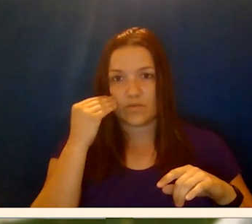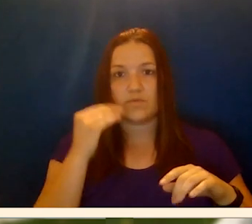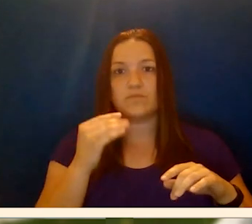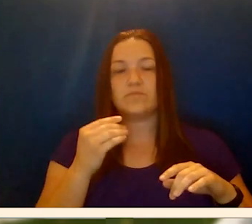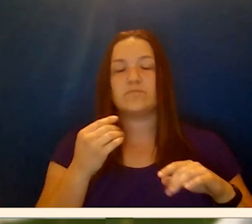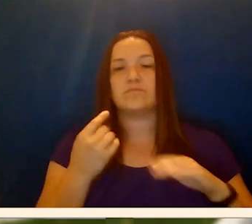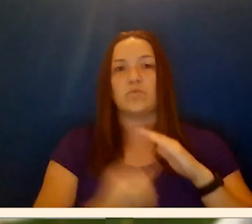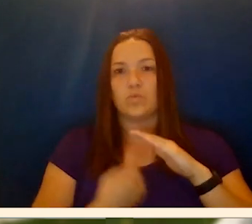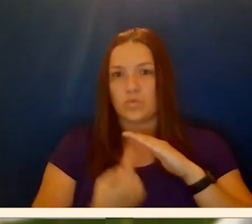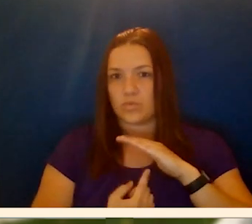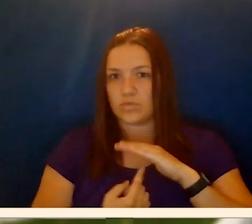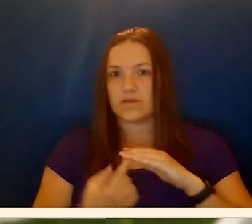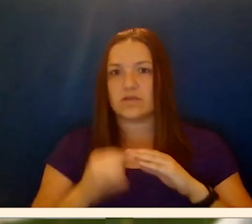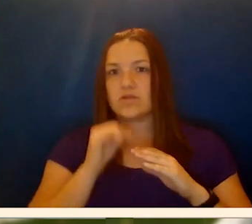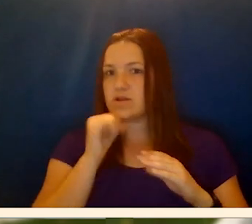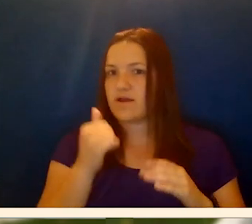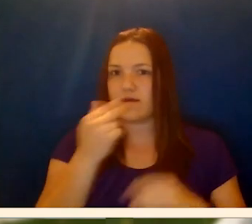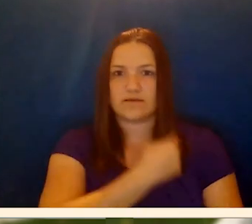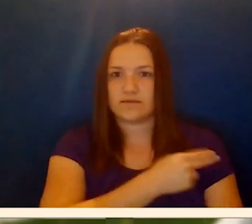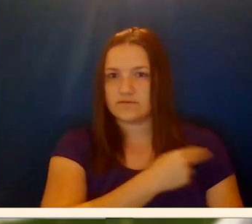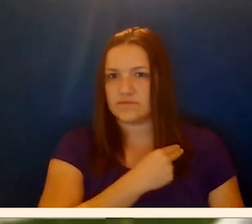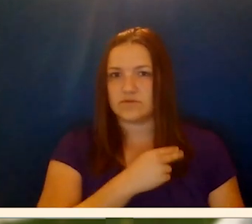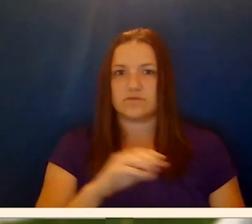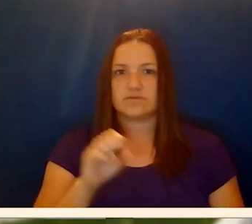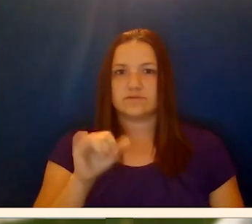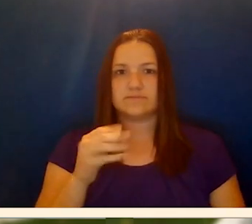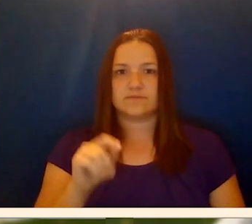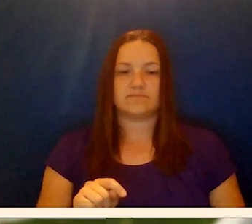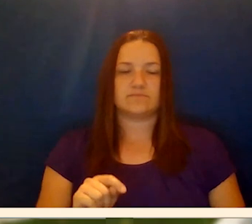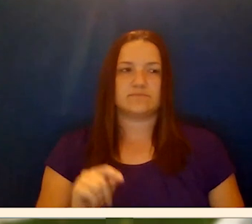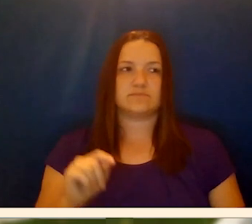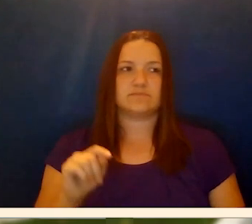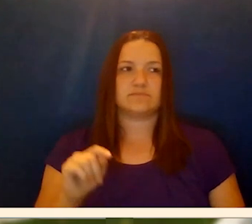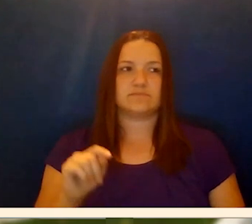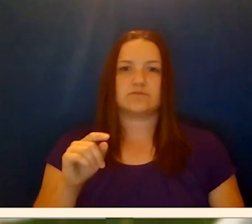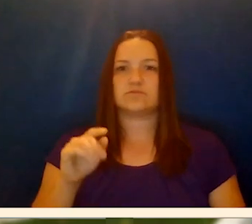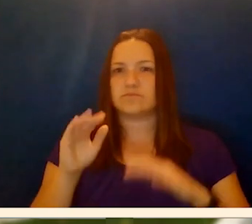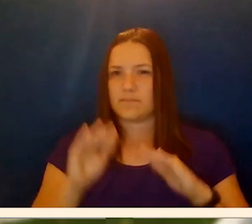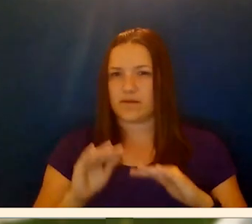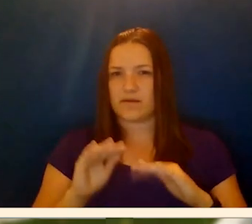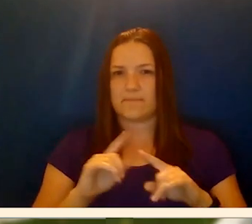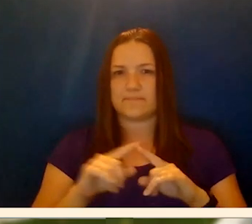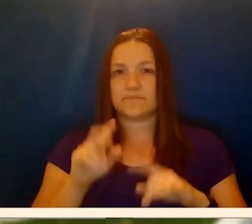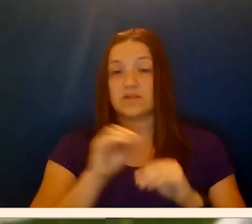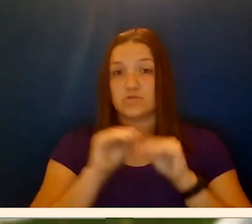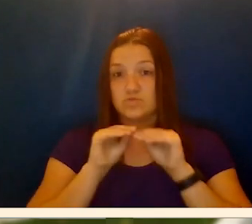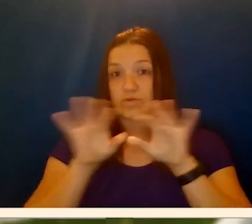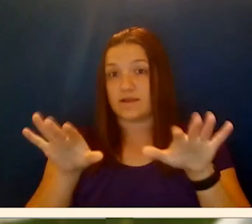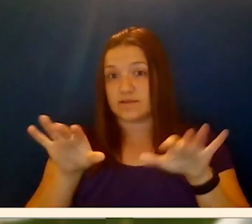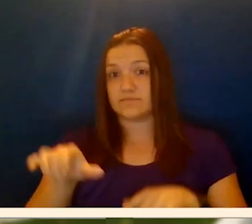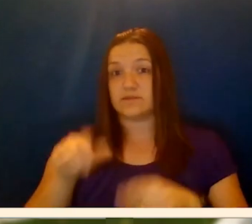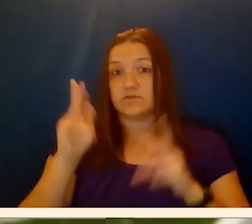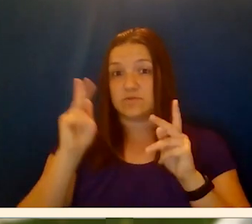quarantining, they're not in the hospital, and their symptoms are more mild, but they also then can transmit to